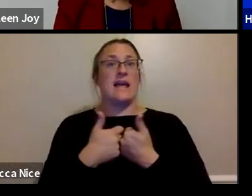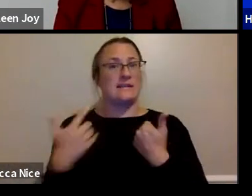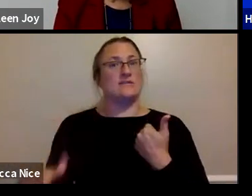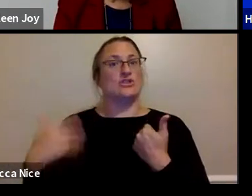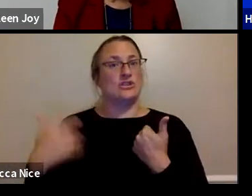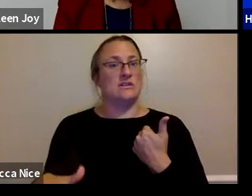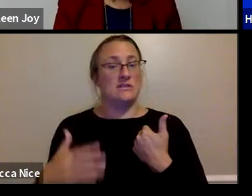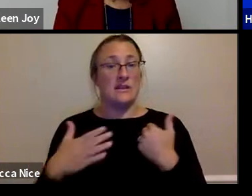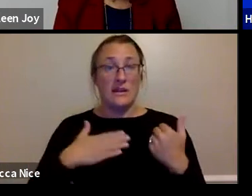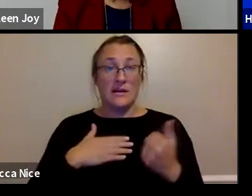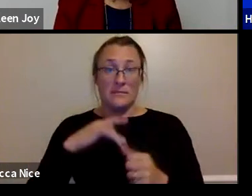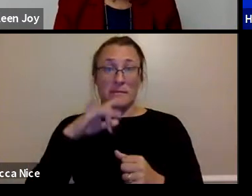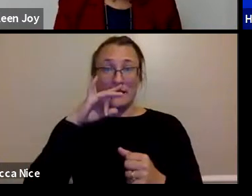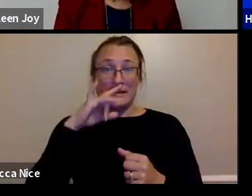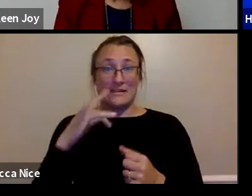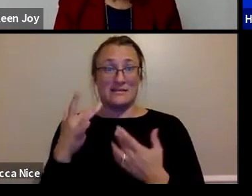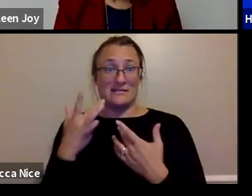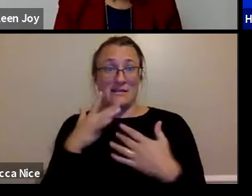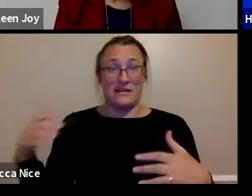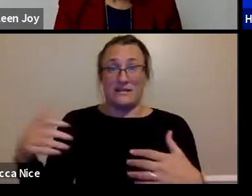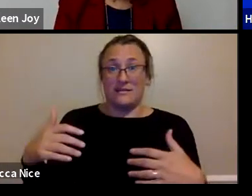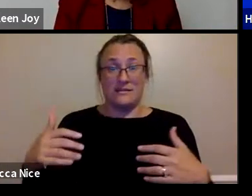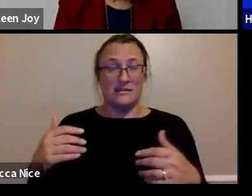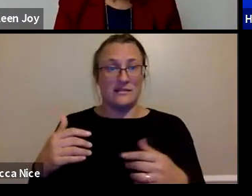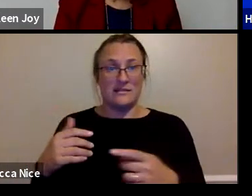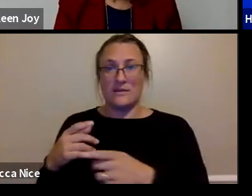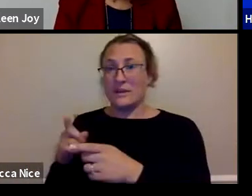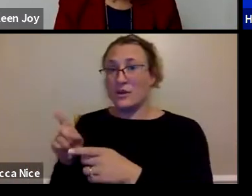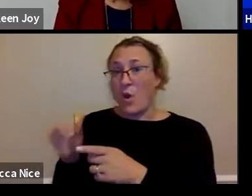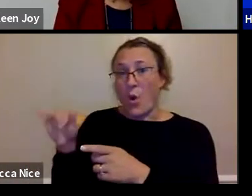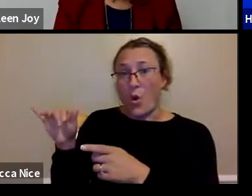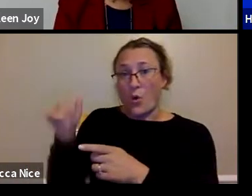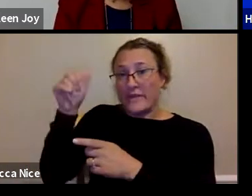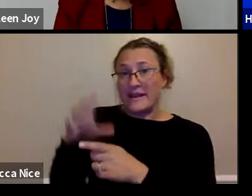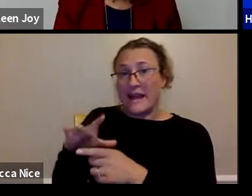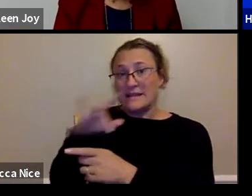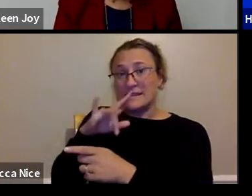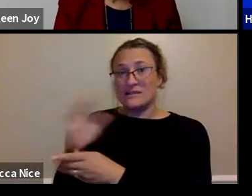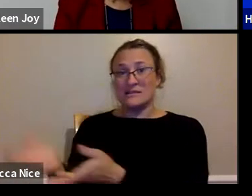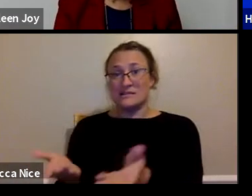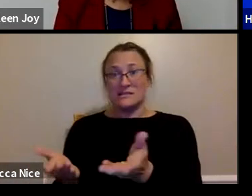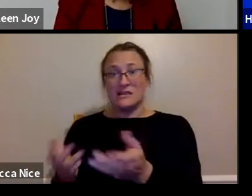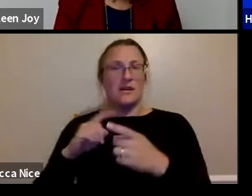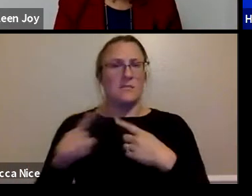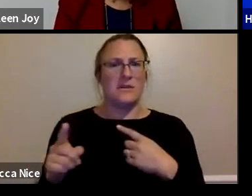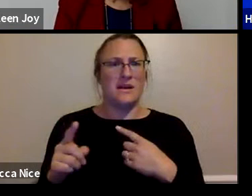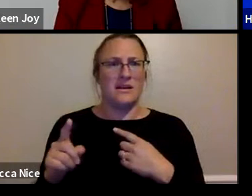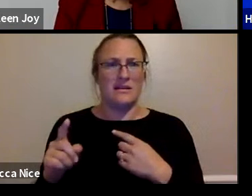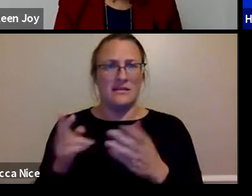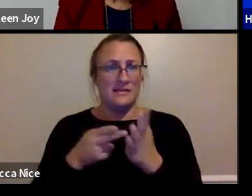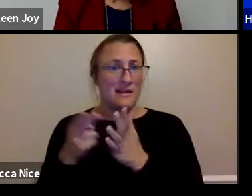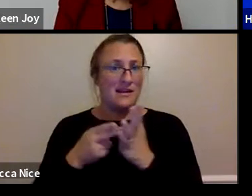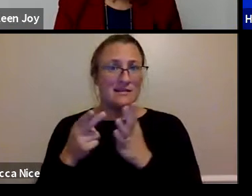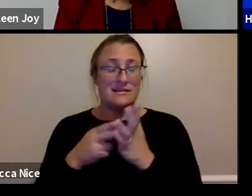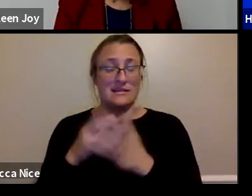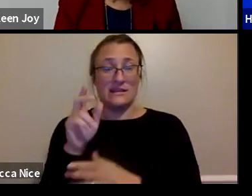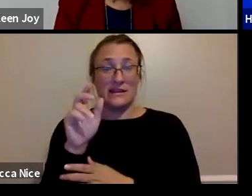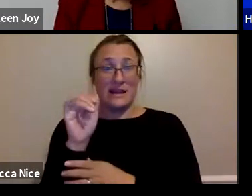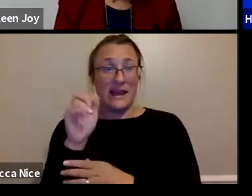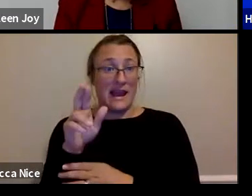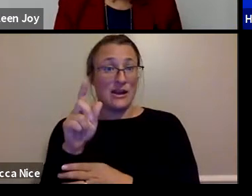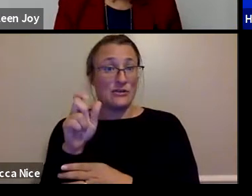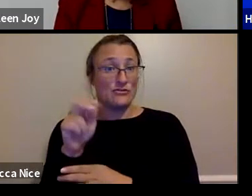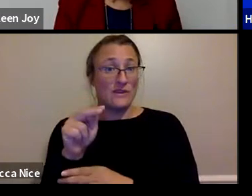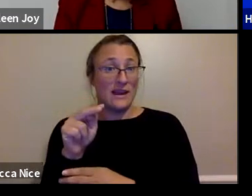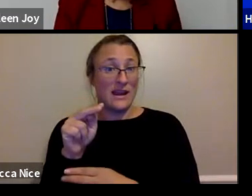kids gratefully because people were like, wow, this guy has kids. But to have the air train